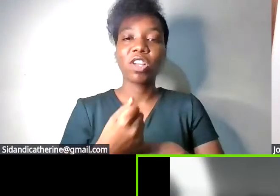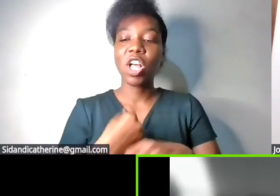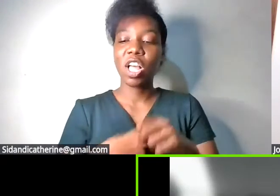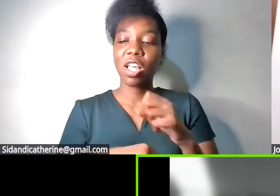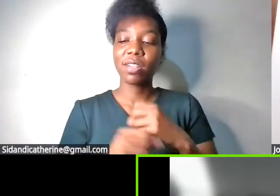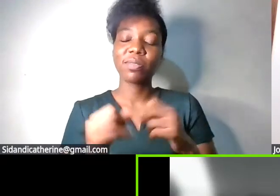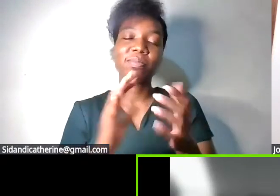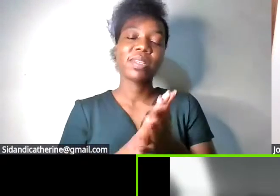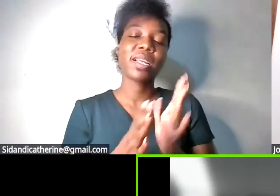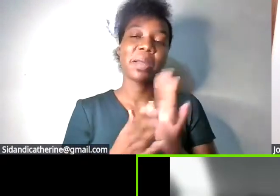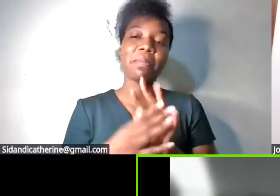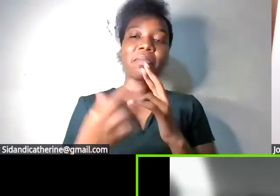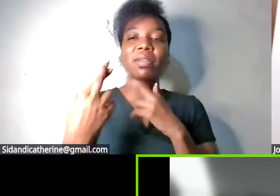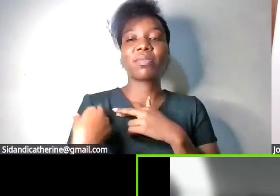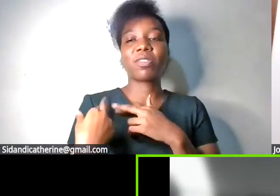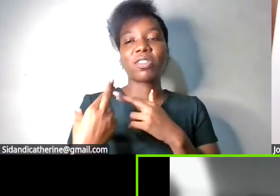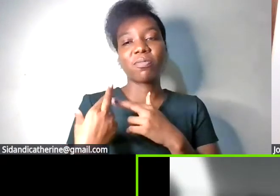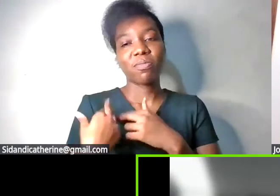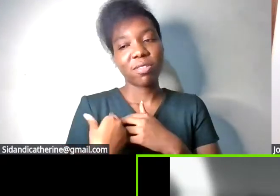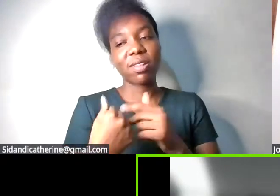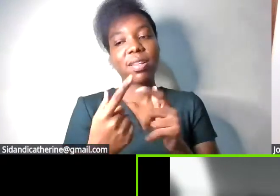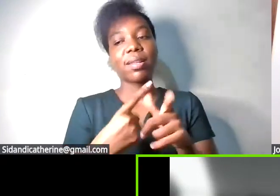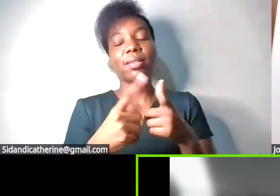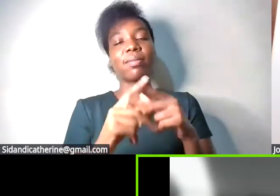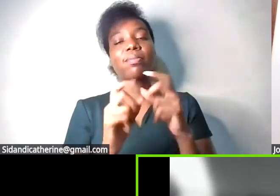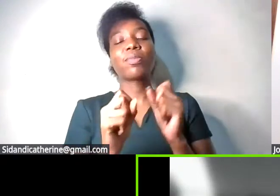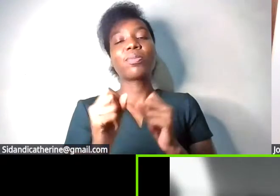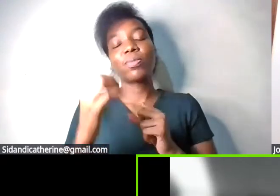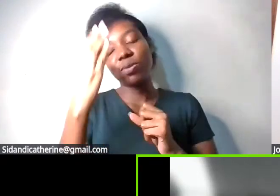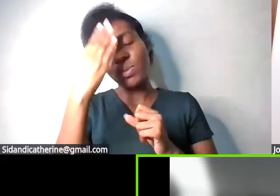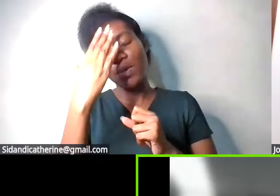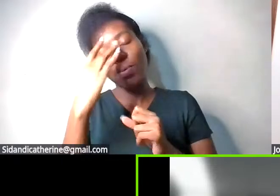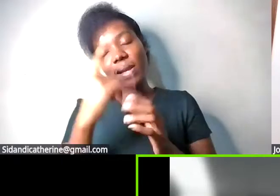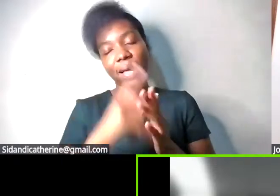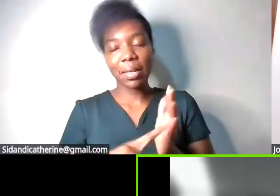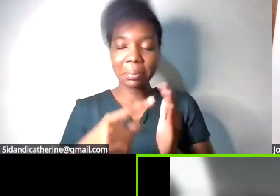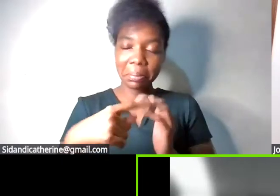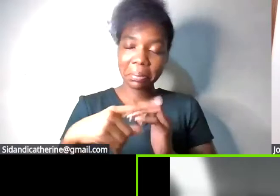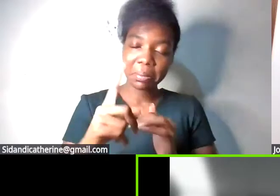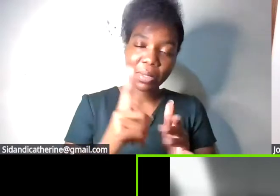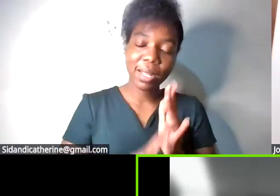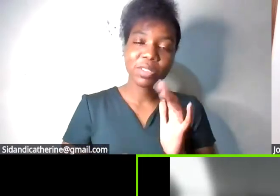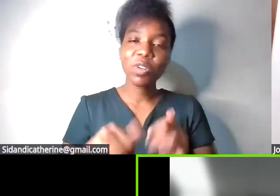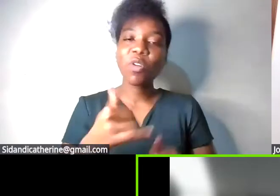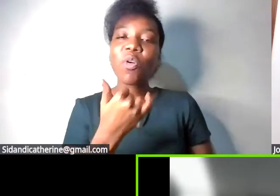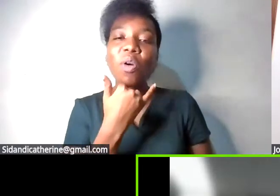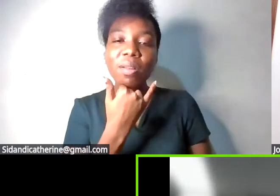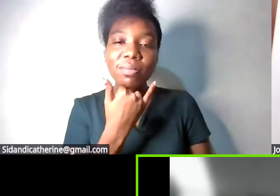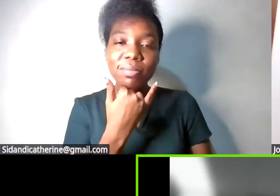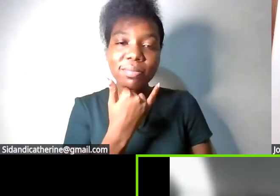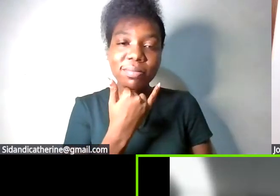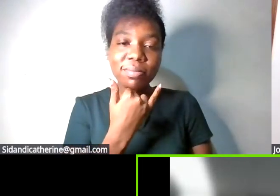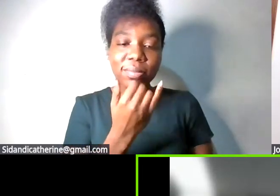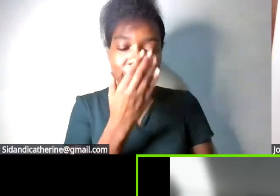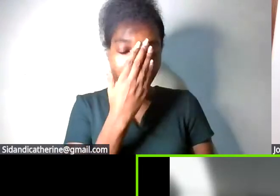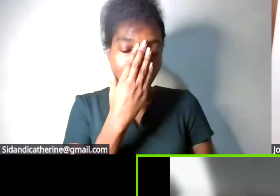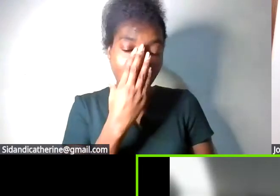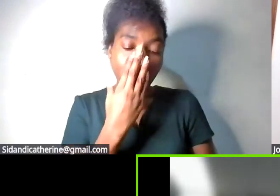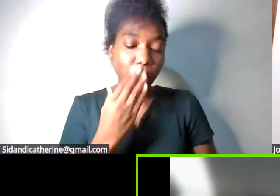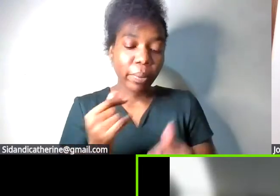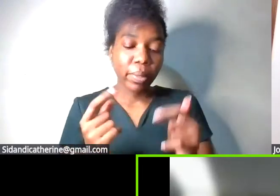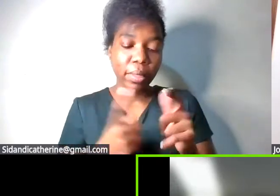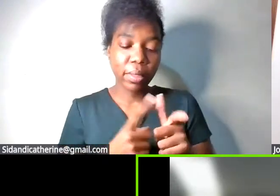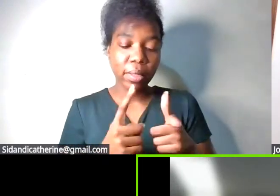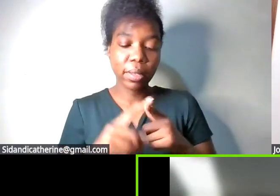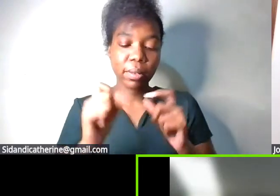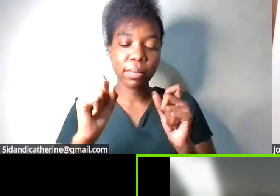responsibility, and then they know what is right, what is wrong, and then at Thai, it's important that we make sure they are